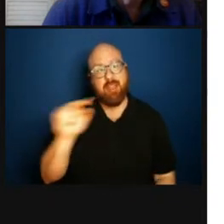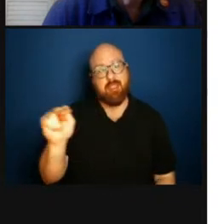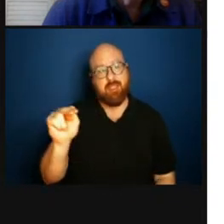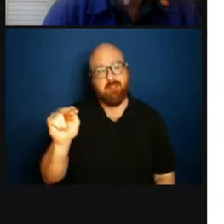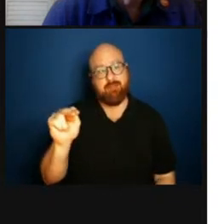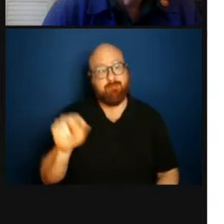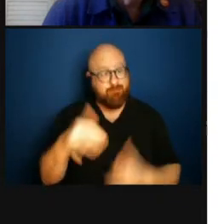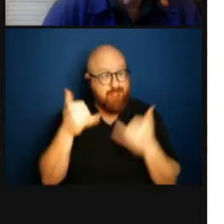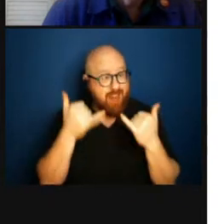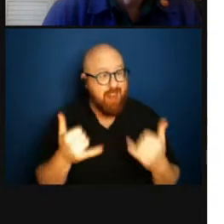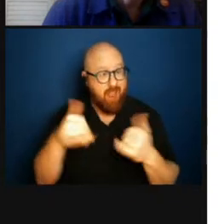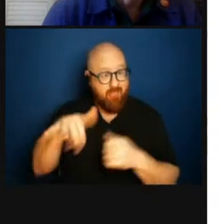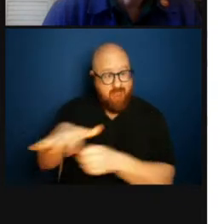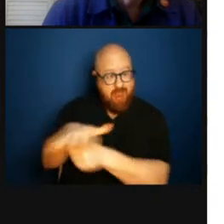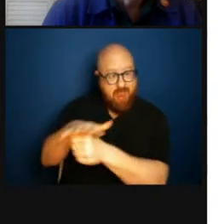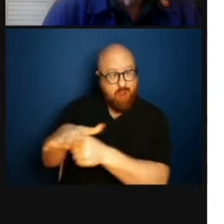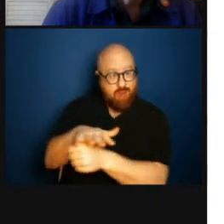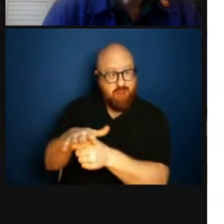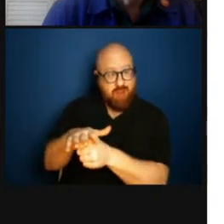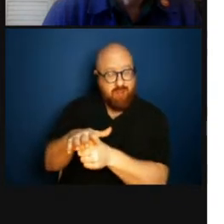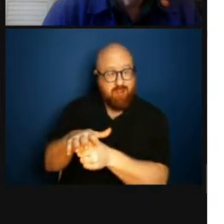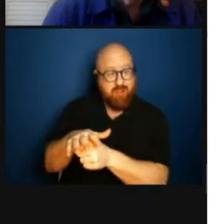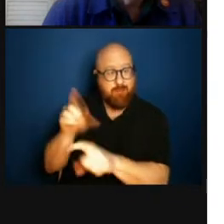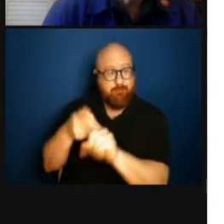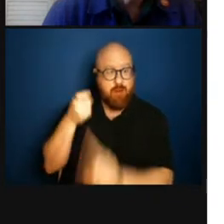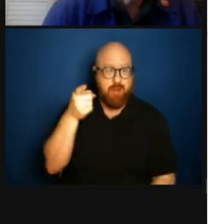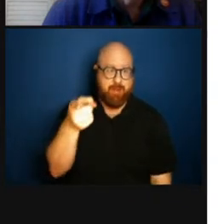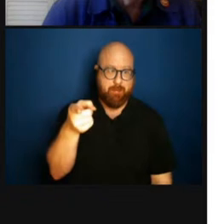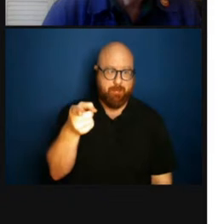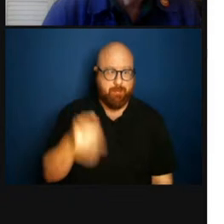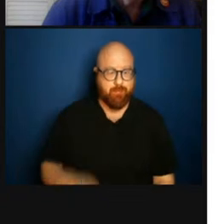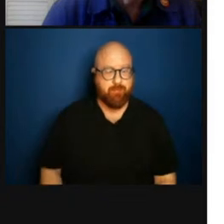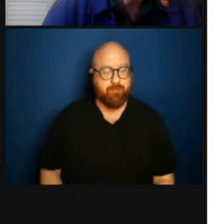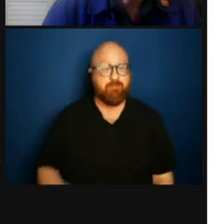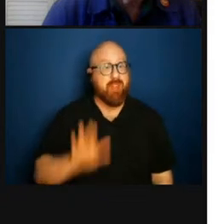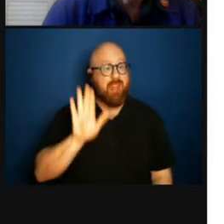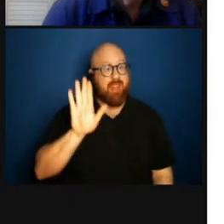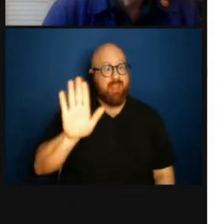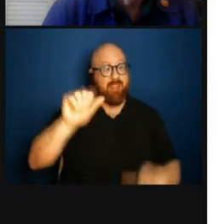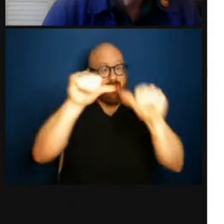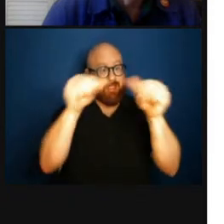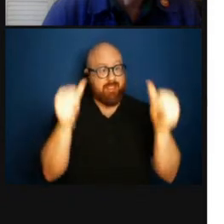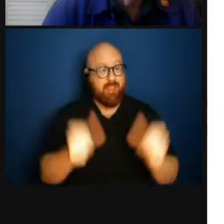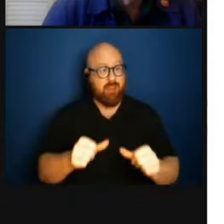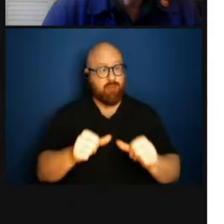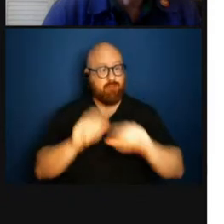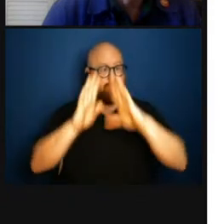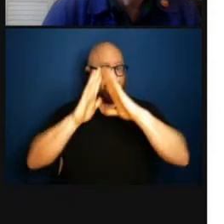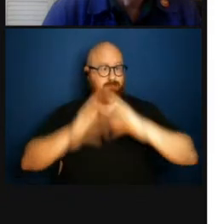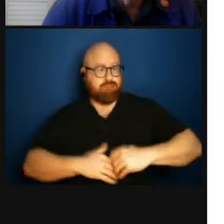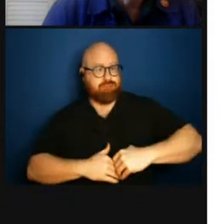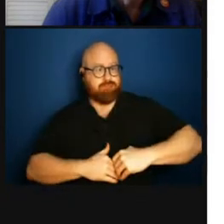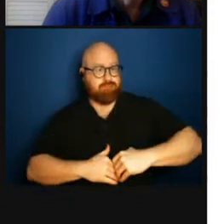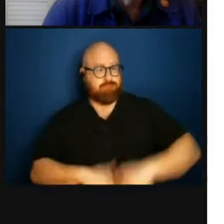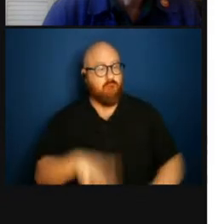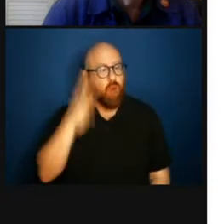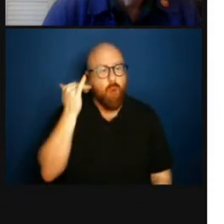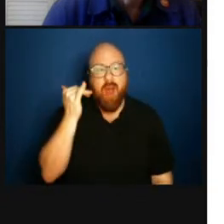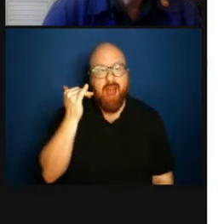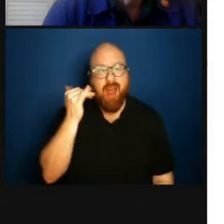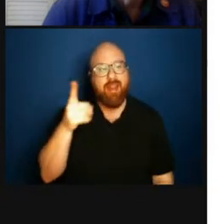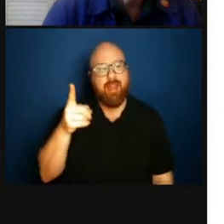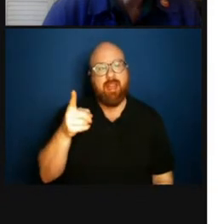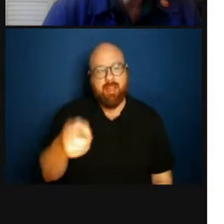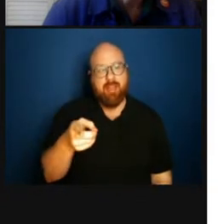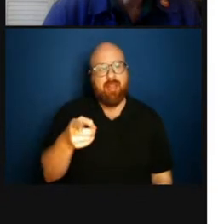neighborhood. His statue was torn down recently because he owned slaves.